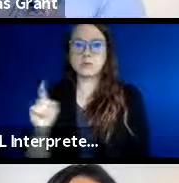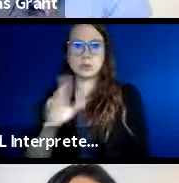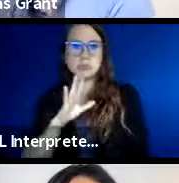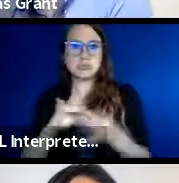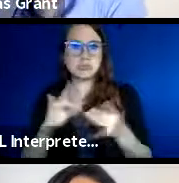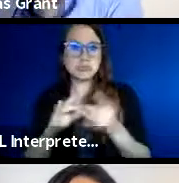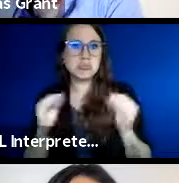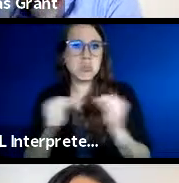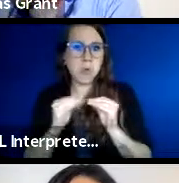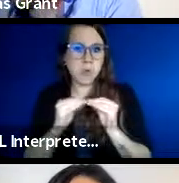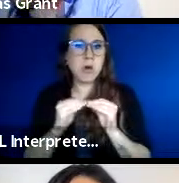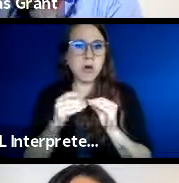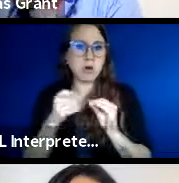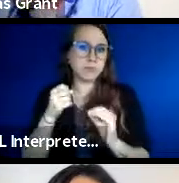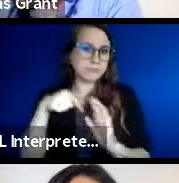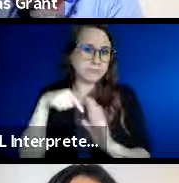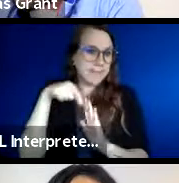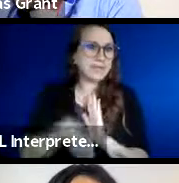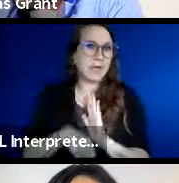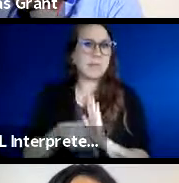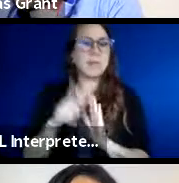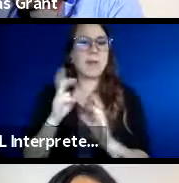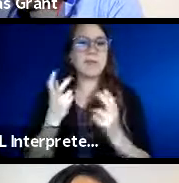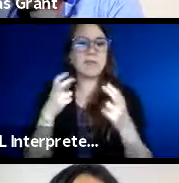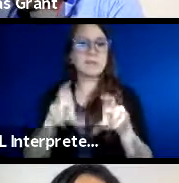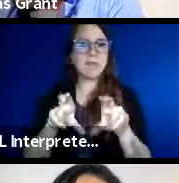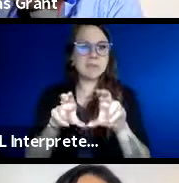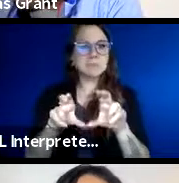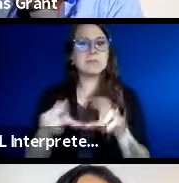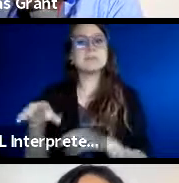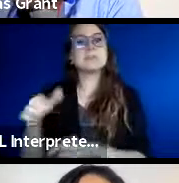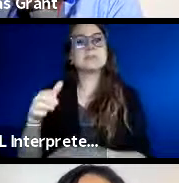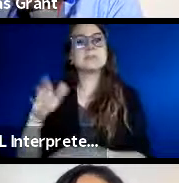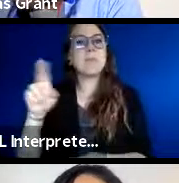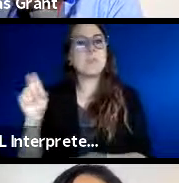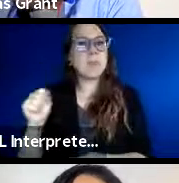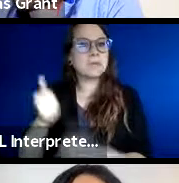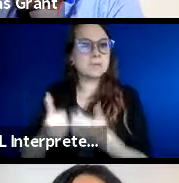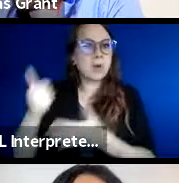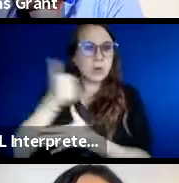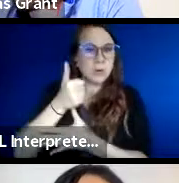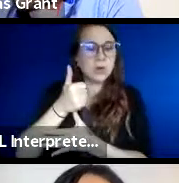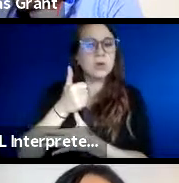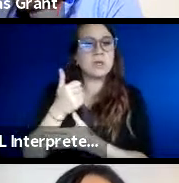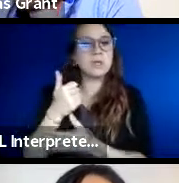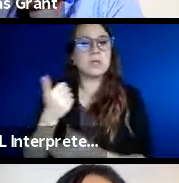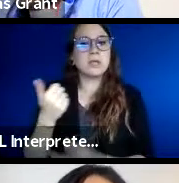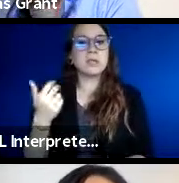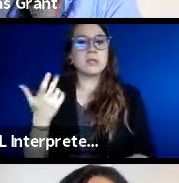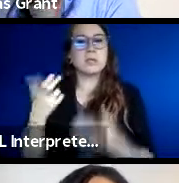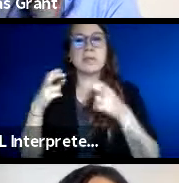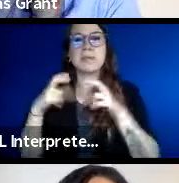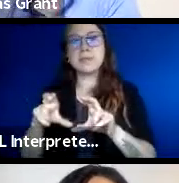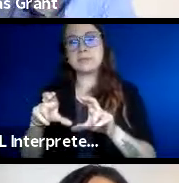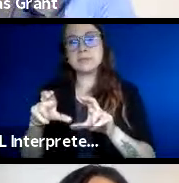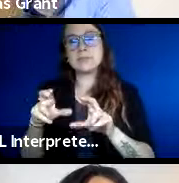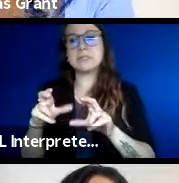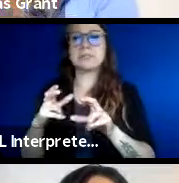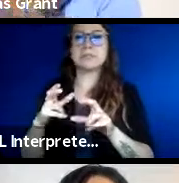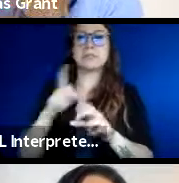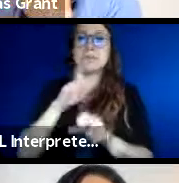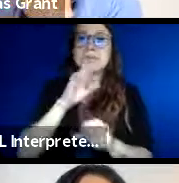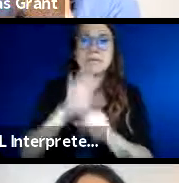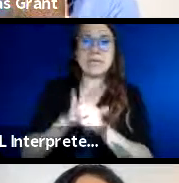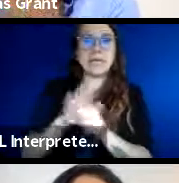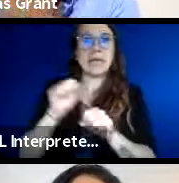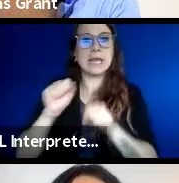it more, about the investments in bus priority, the investments in dedicated bike, the